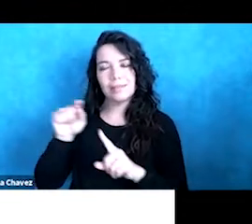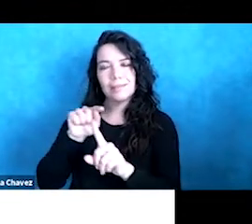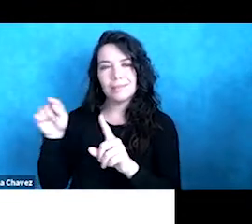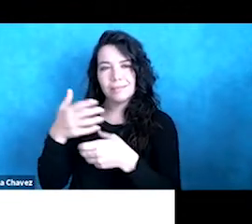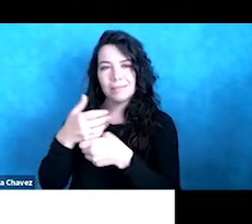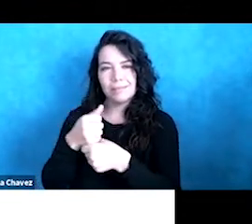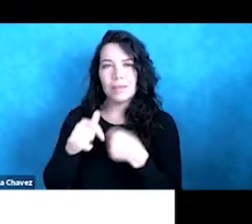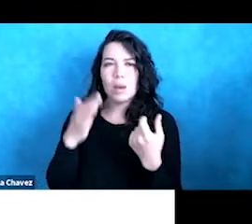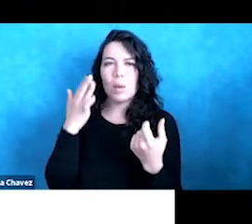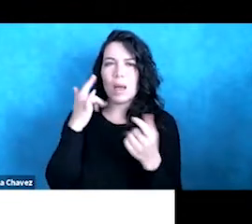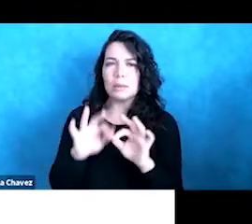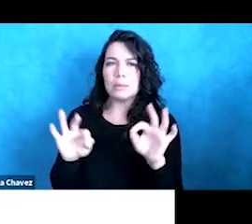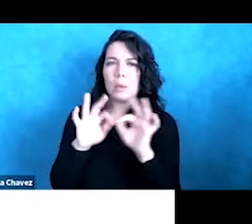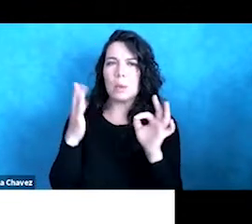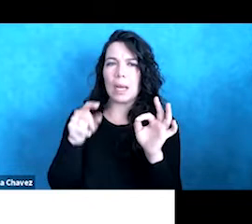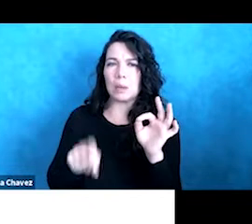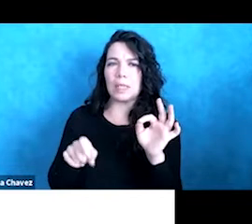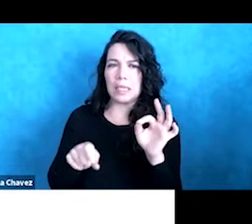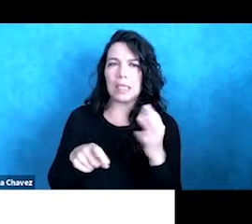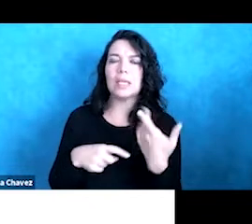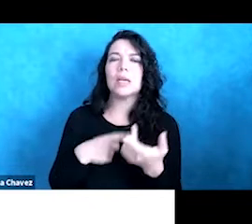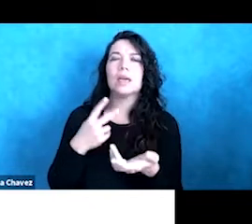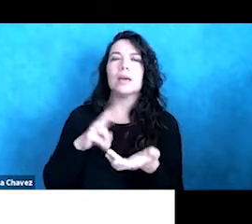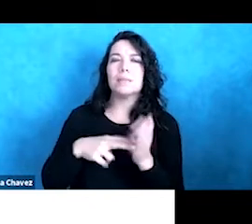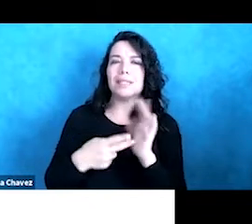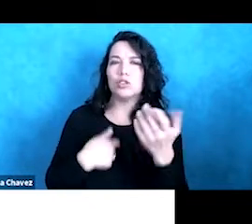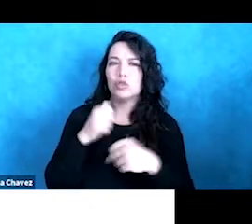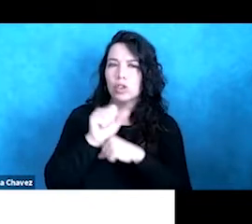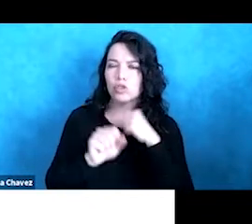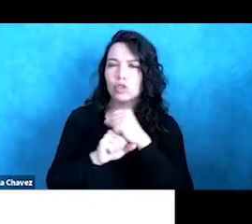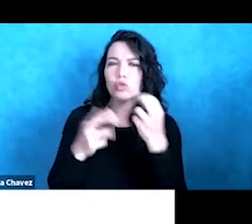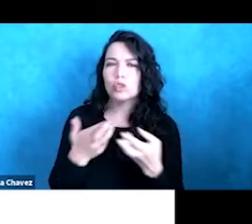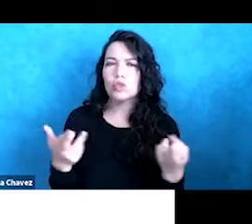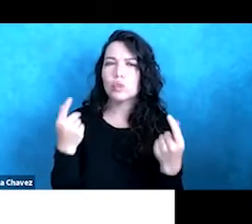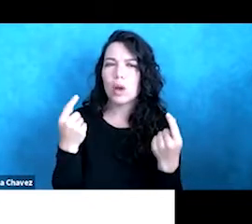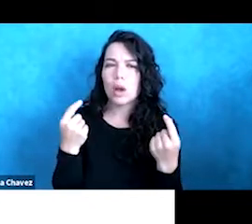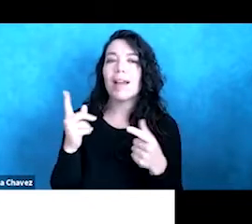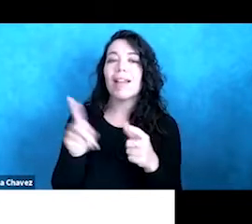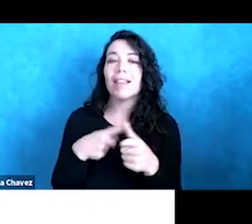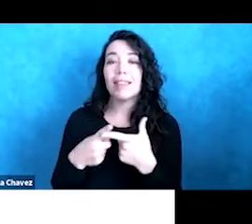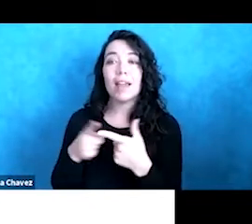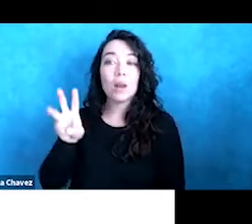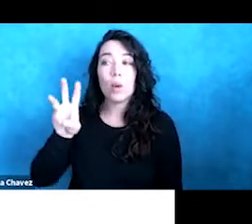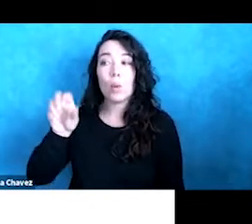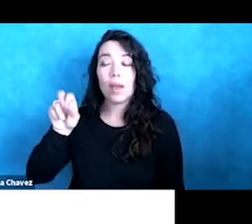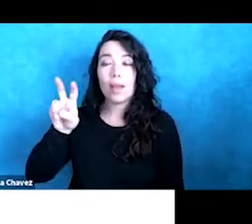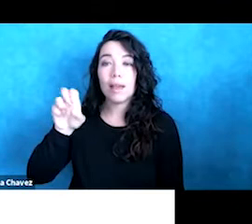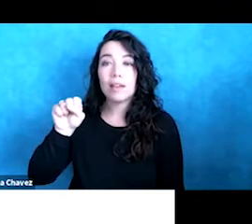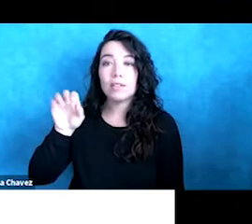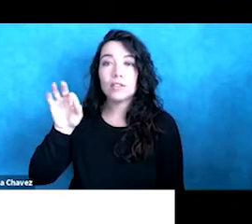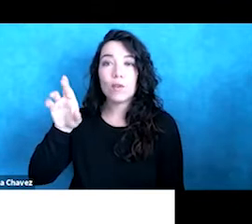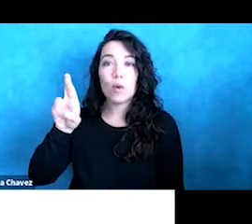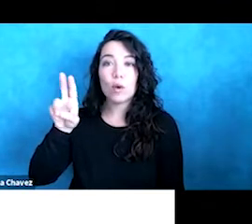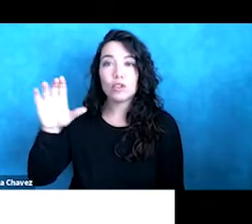toolkit structure and resources. And finally, we'll be hearing from a partner organization, Waves for Change, on the potential uses